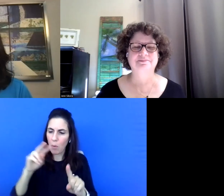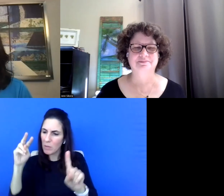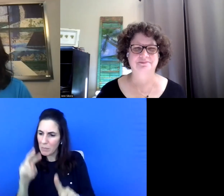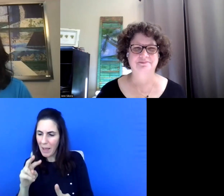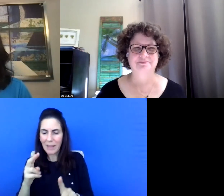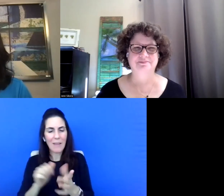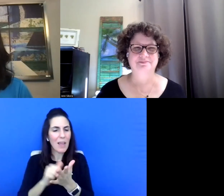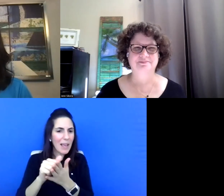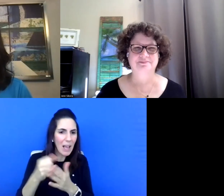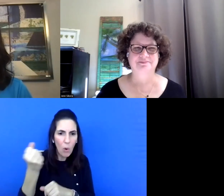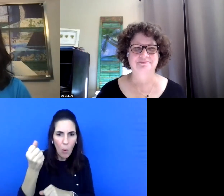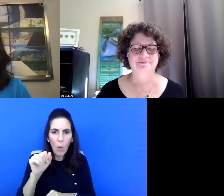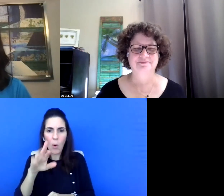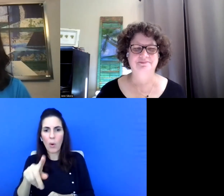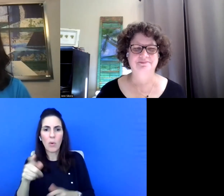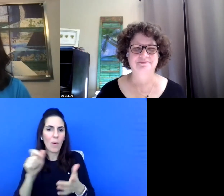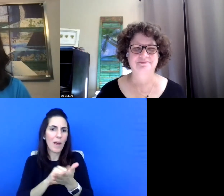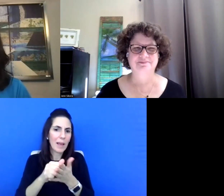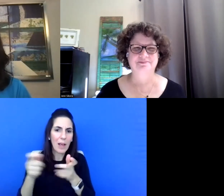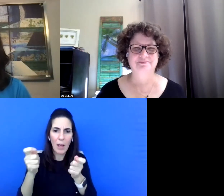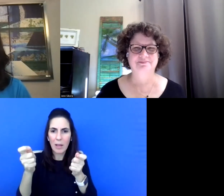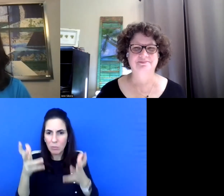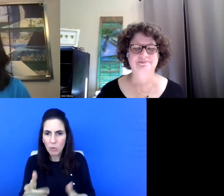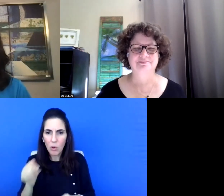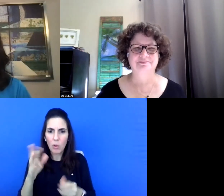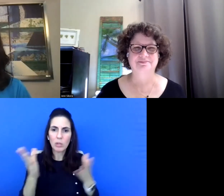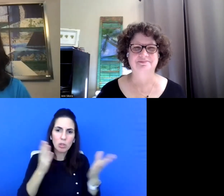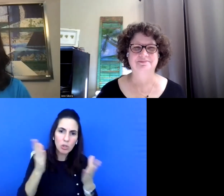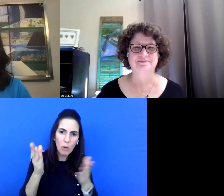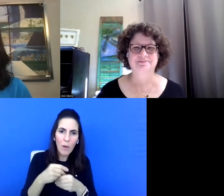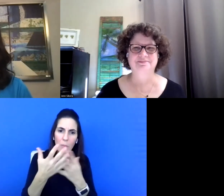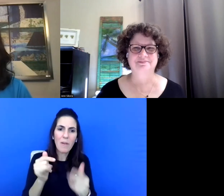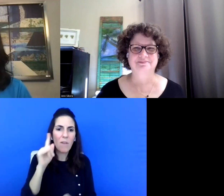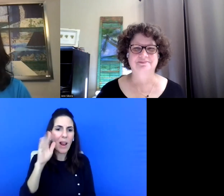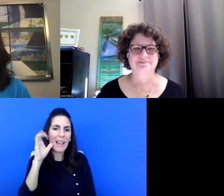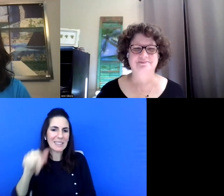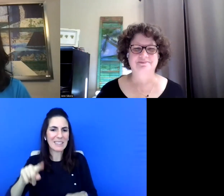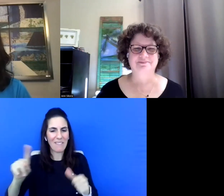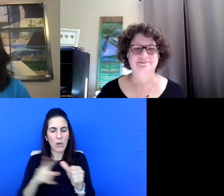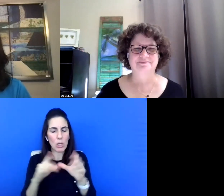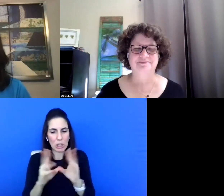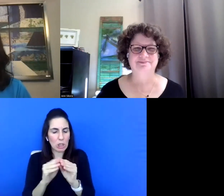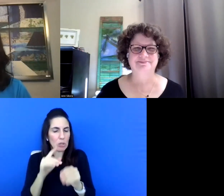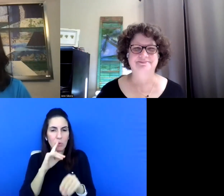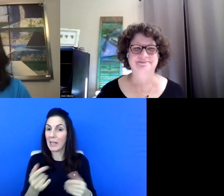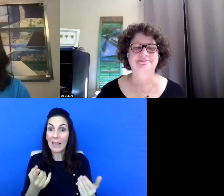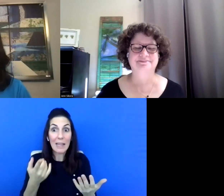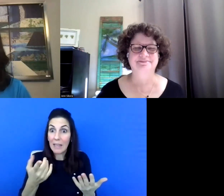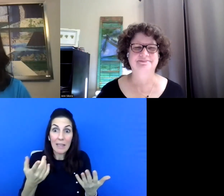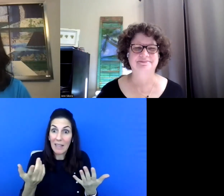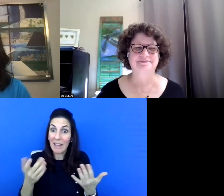account administrator, or a service provider, for tuning in for our first session today. So again, it's never too early to start saving